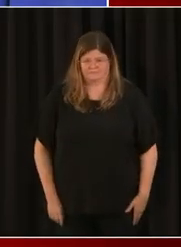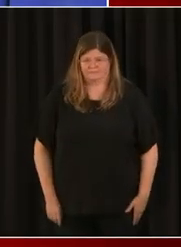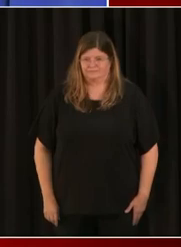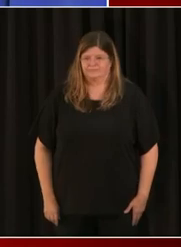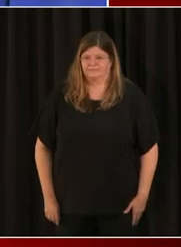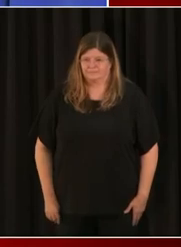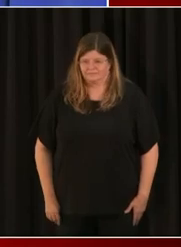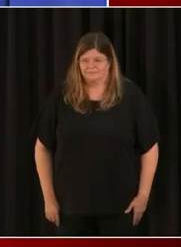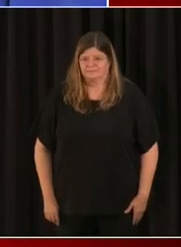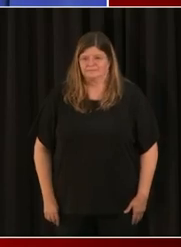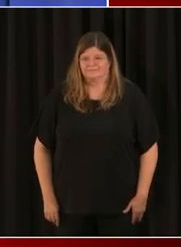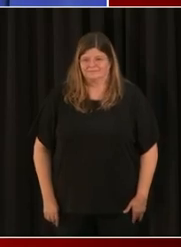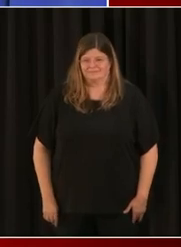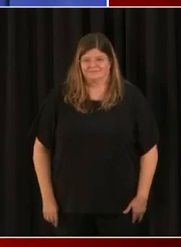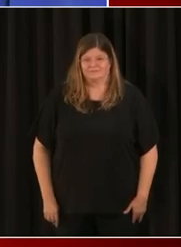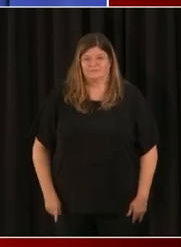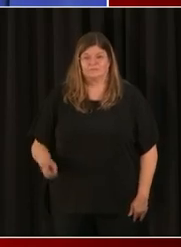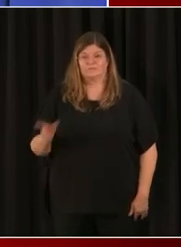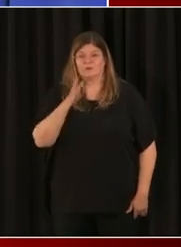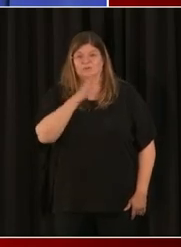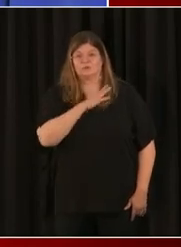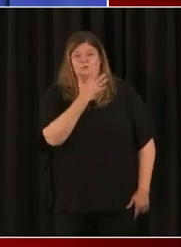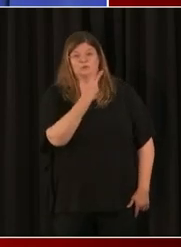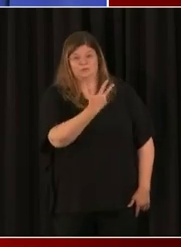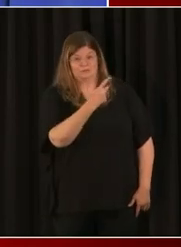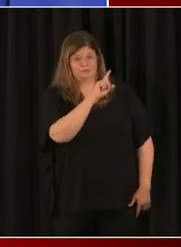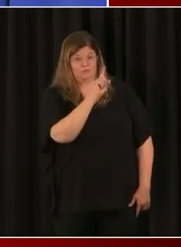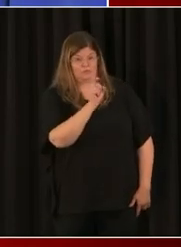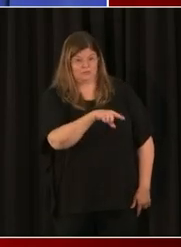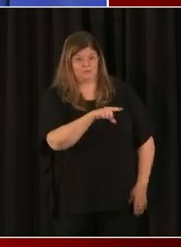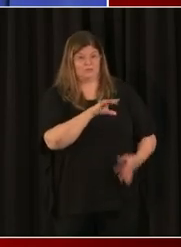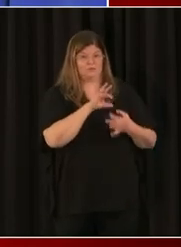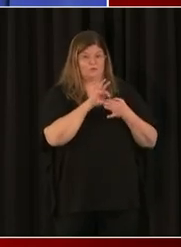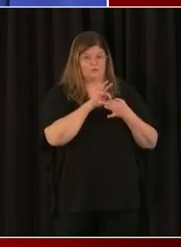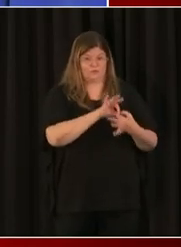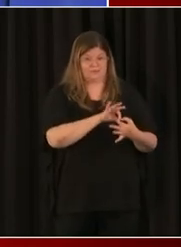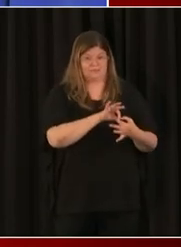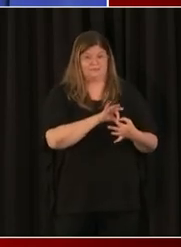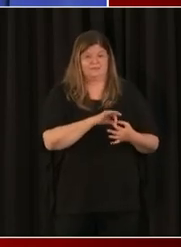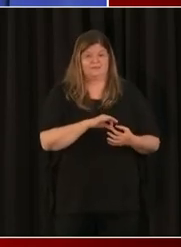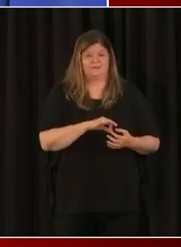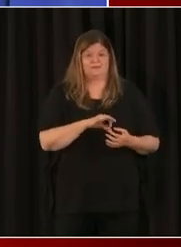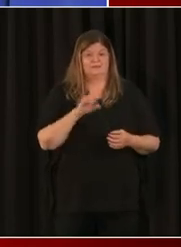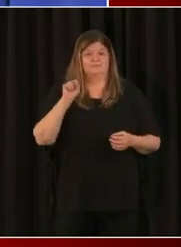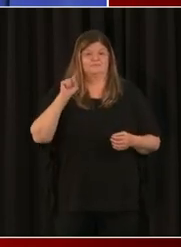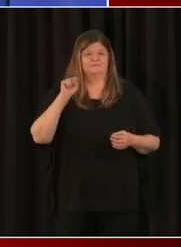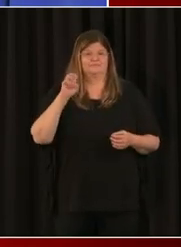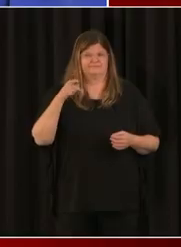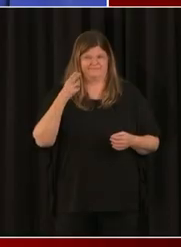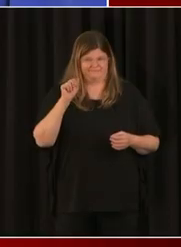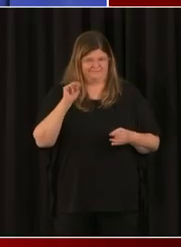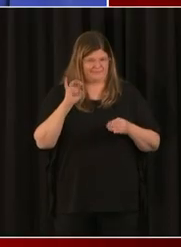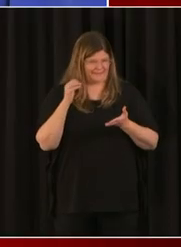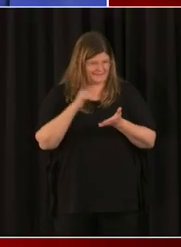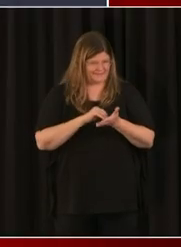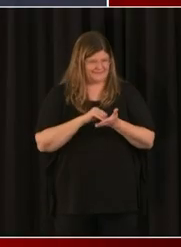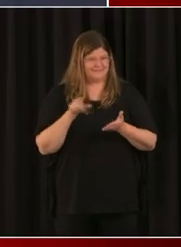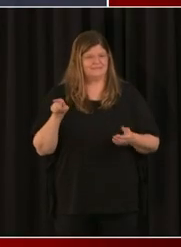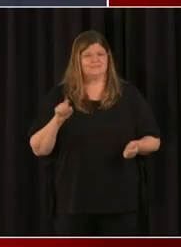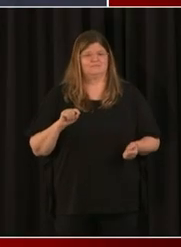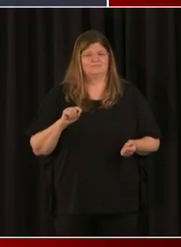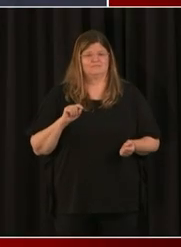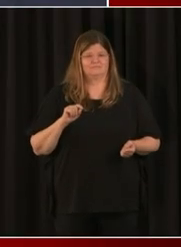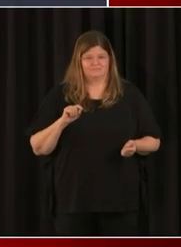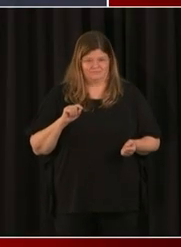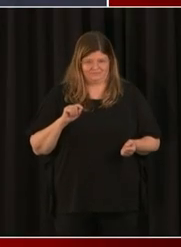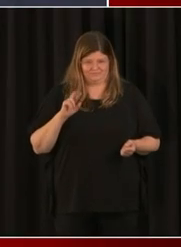Yes, Stephanie. 3 questions on public safety. I'm sorry, Stephanie Ramirez at Fox 5. Chief Conti, you had said that you were aware of